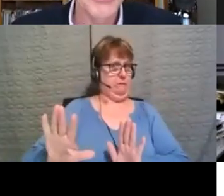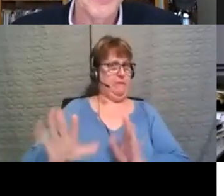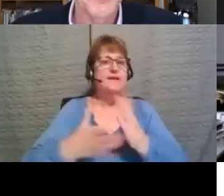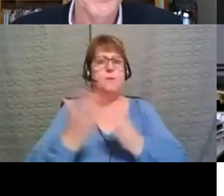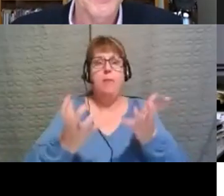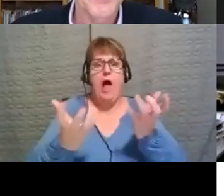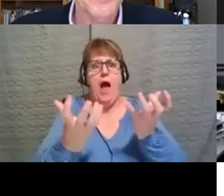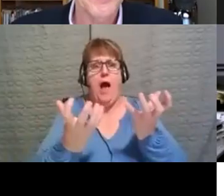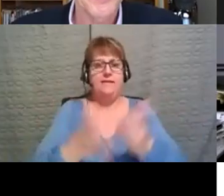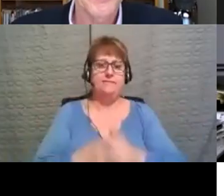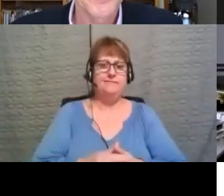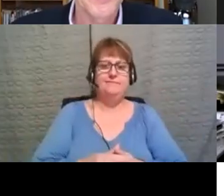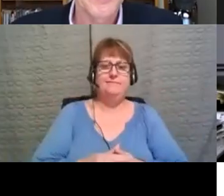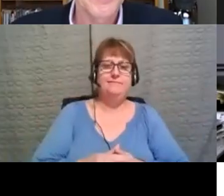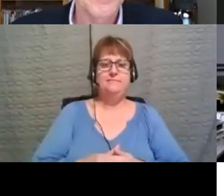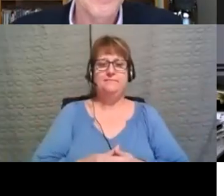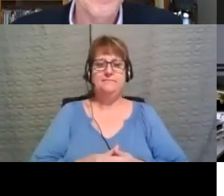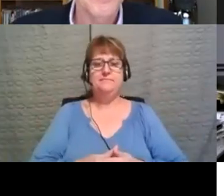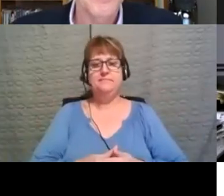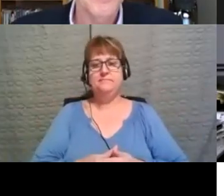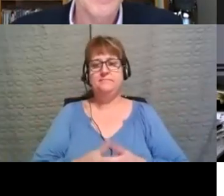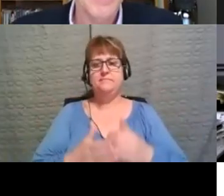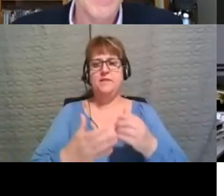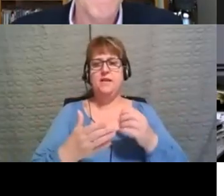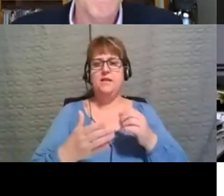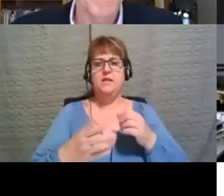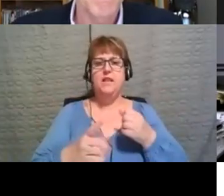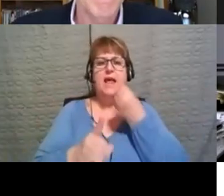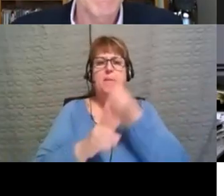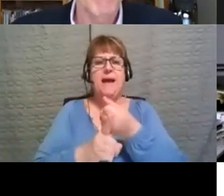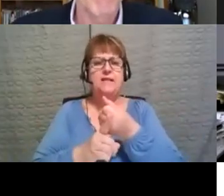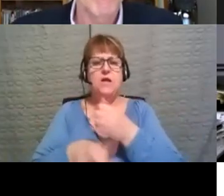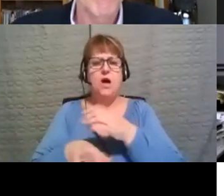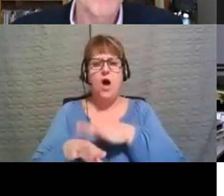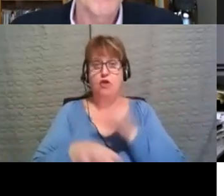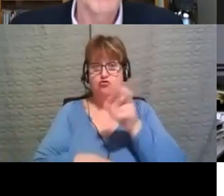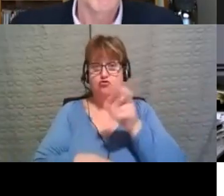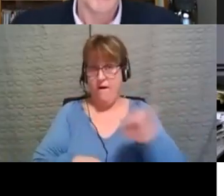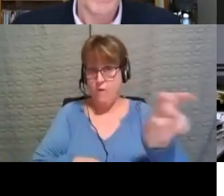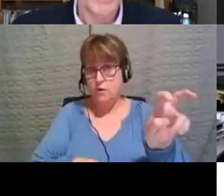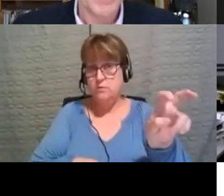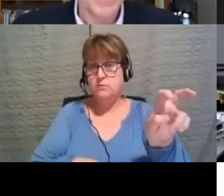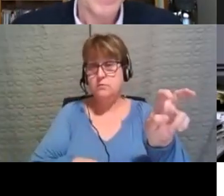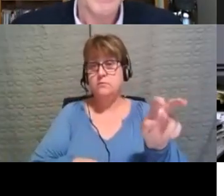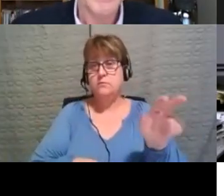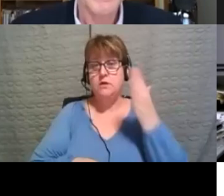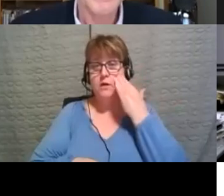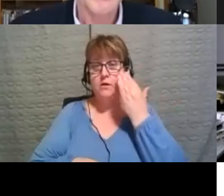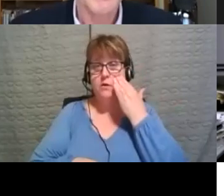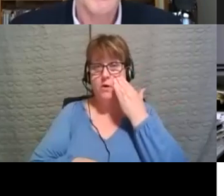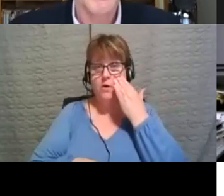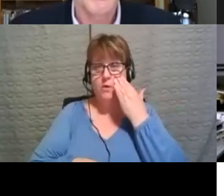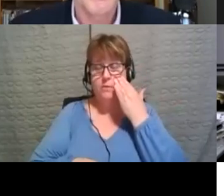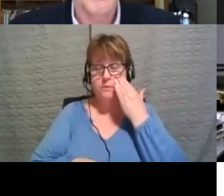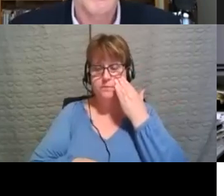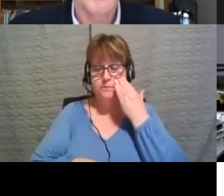directions. What about the impact on actual travel? I know that InMed has,